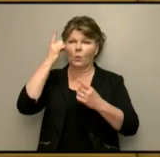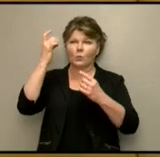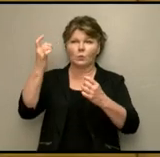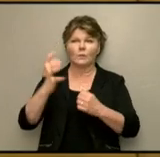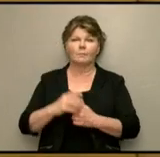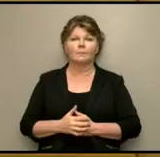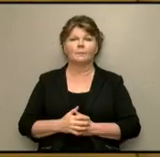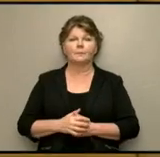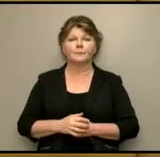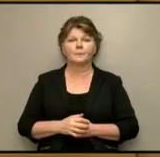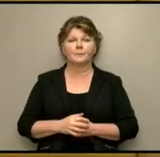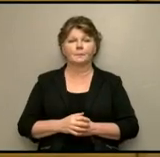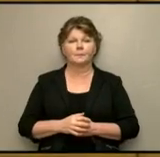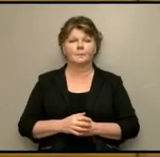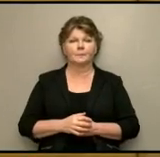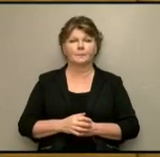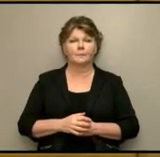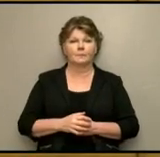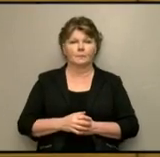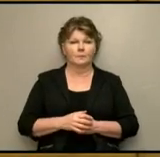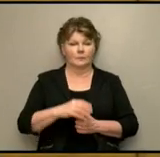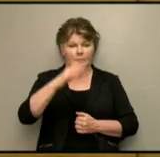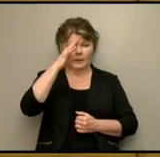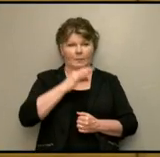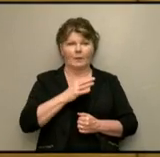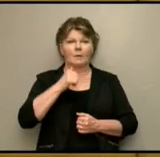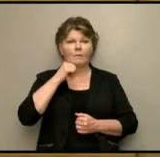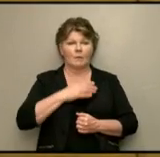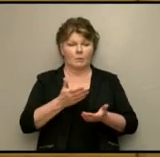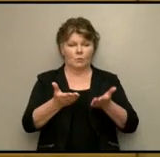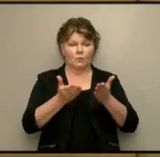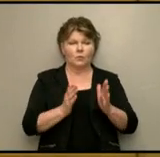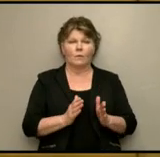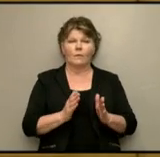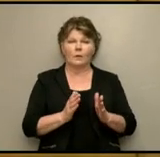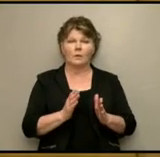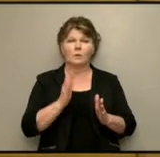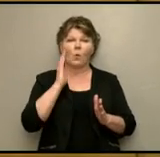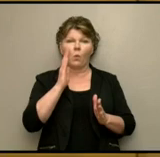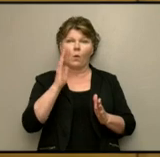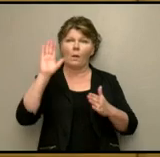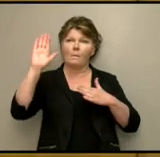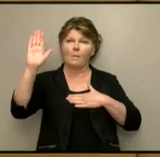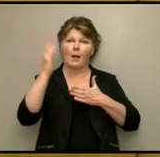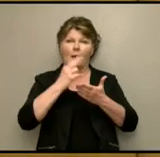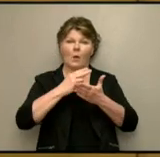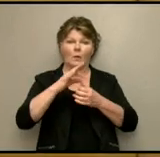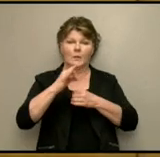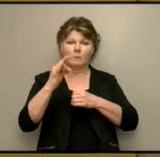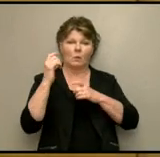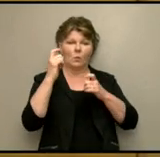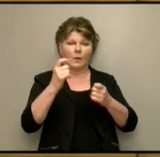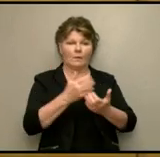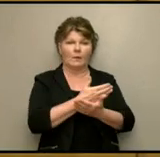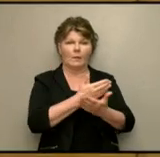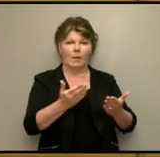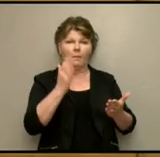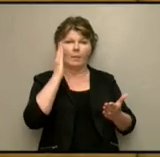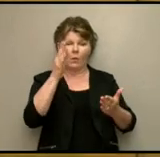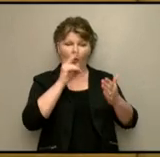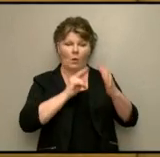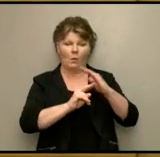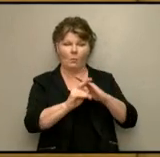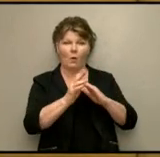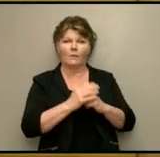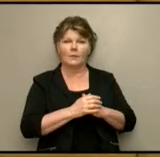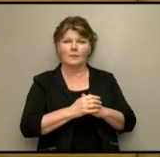dreams. Even on my male servants and female servants in those days I will pour out my spirit, and they shall prophesy.